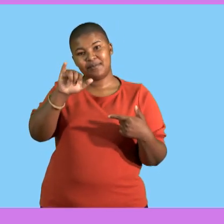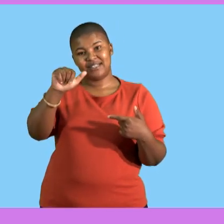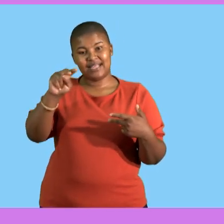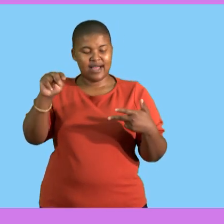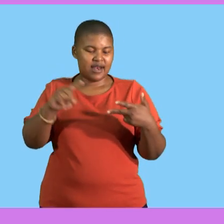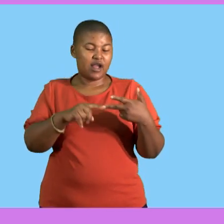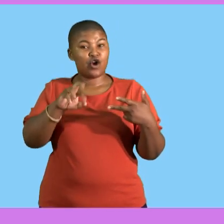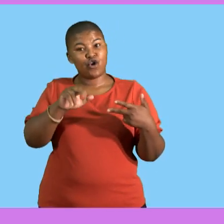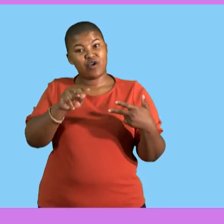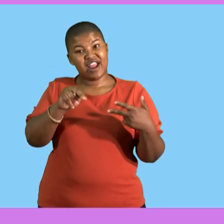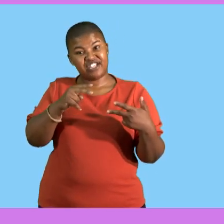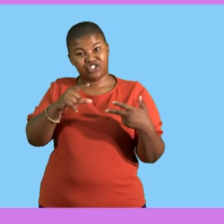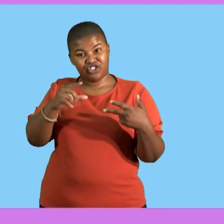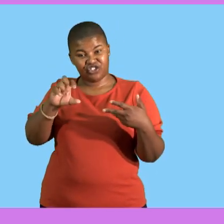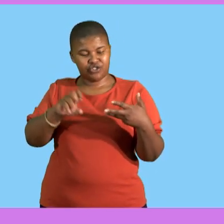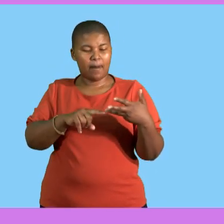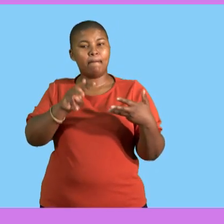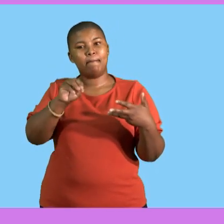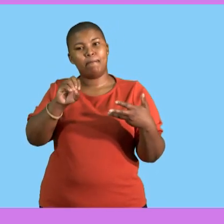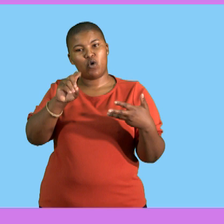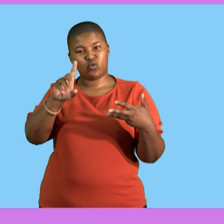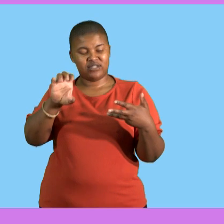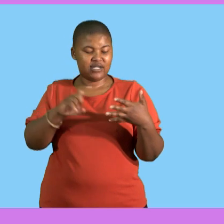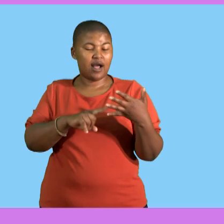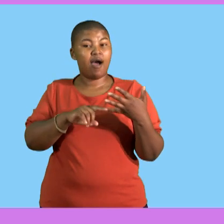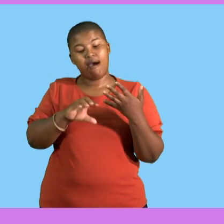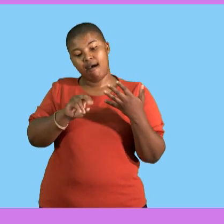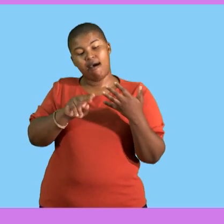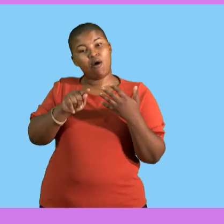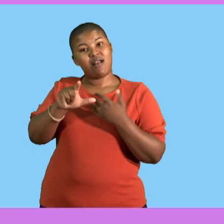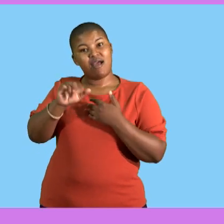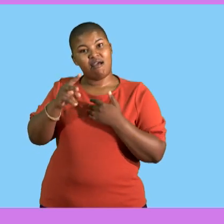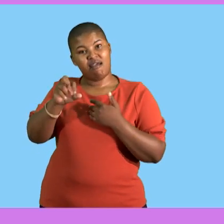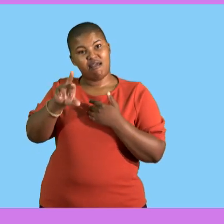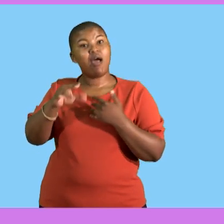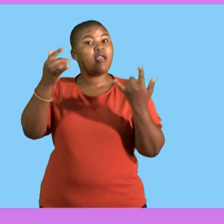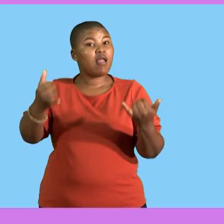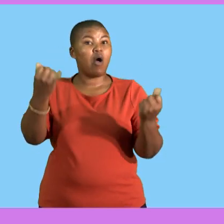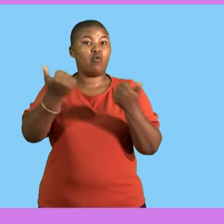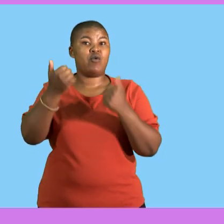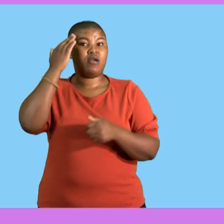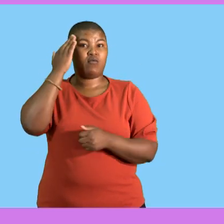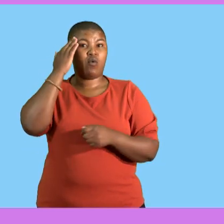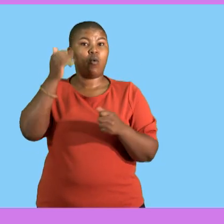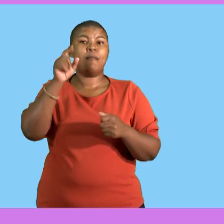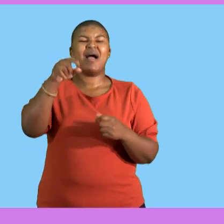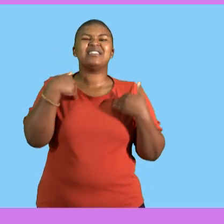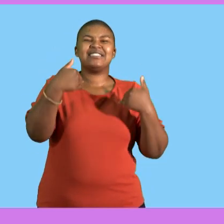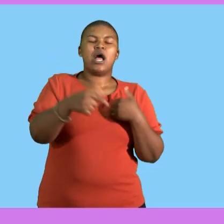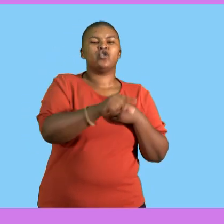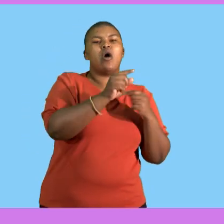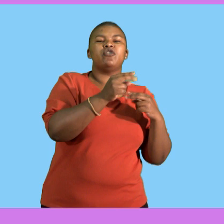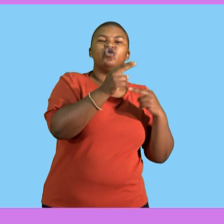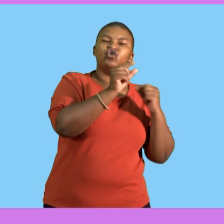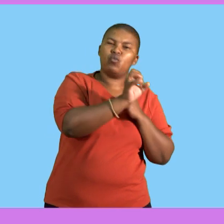outlier. So now what you should know by now, you should be able to arrange the data in ascending and